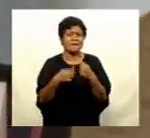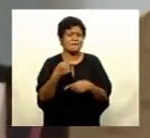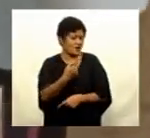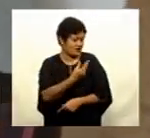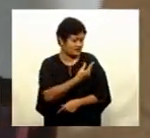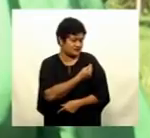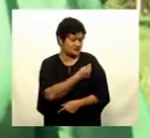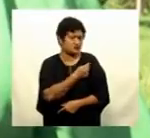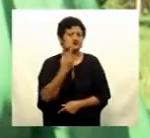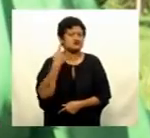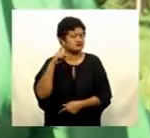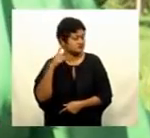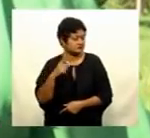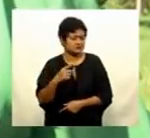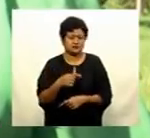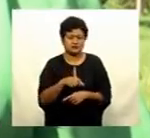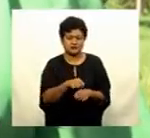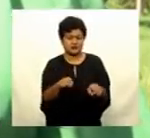Fijian.